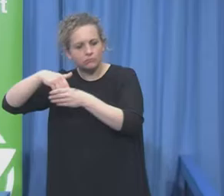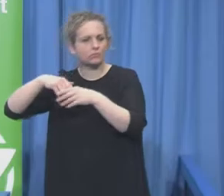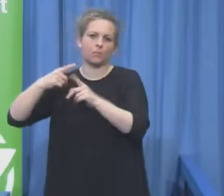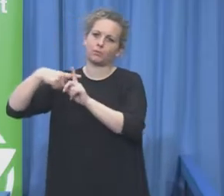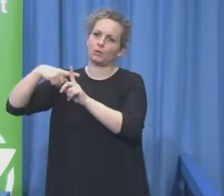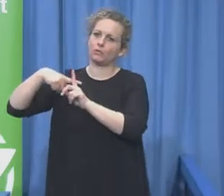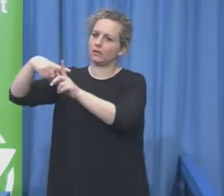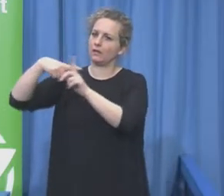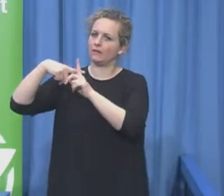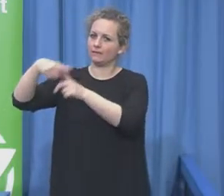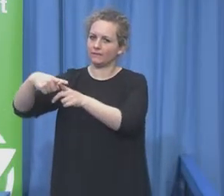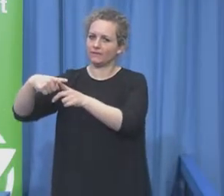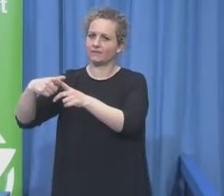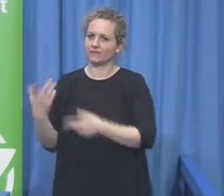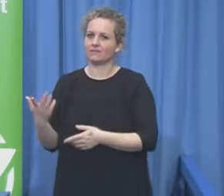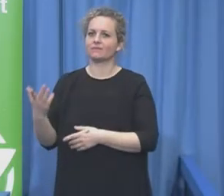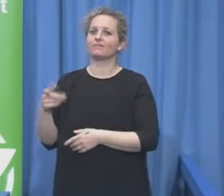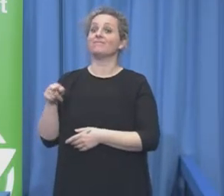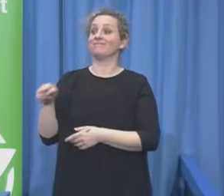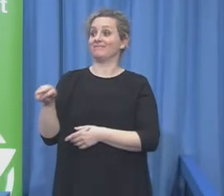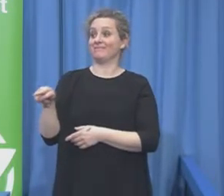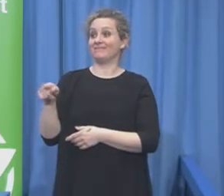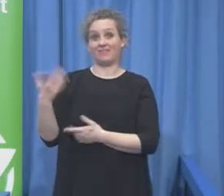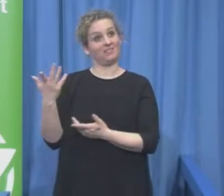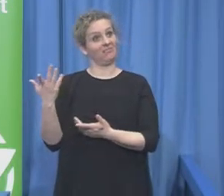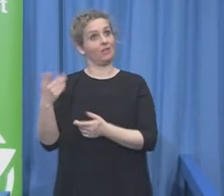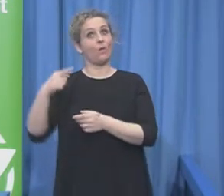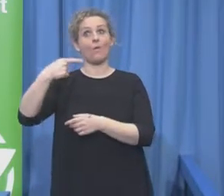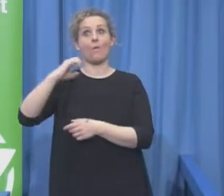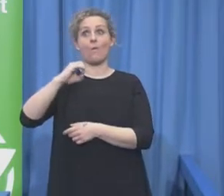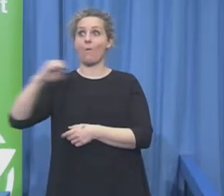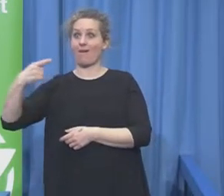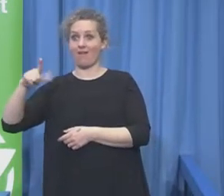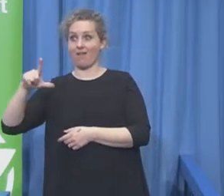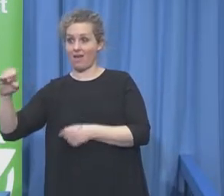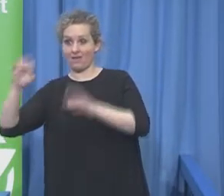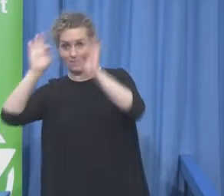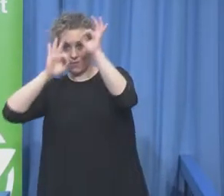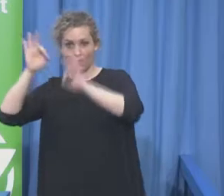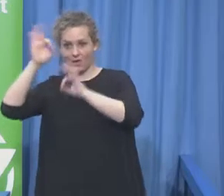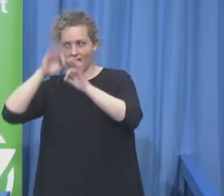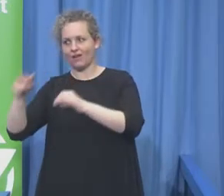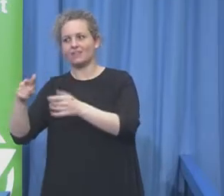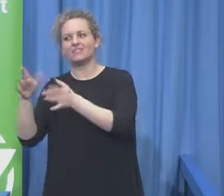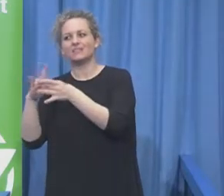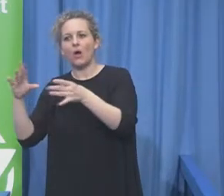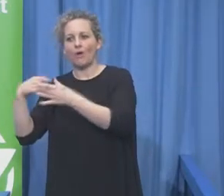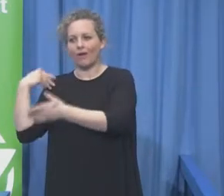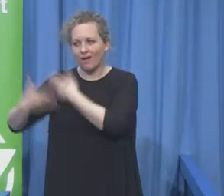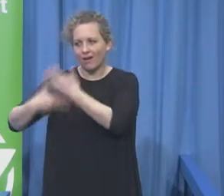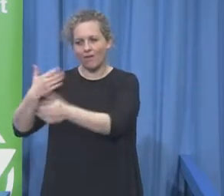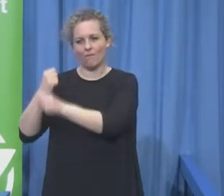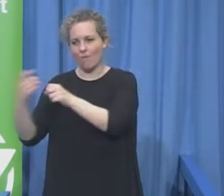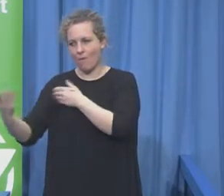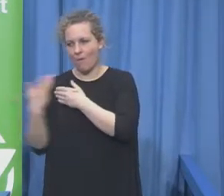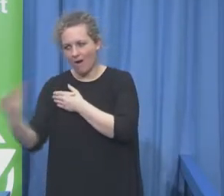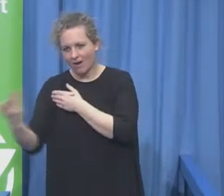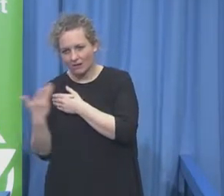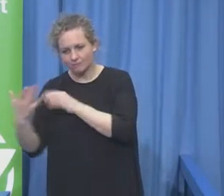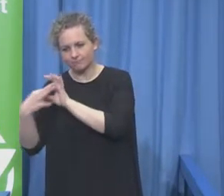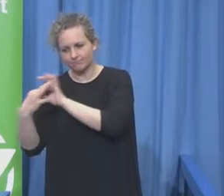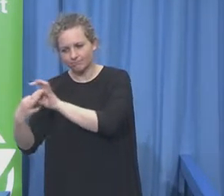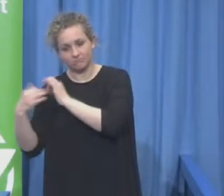is how the lives get changed. Kiran, for an example, if I take an example, she's with 100% visual disability from a